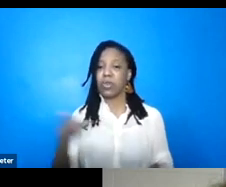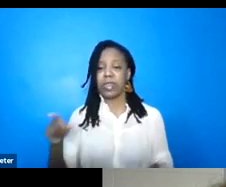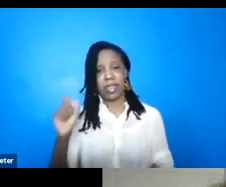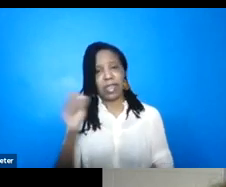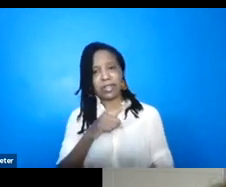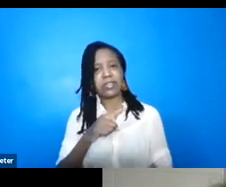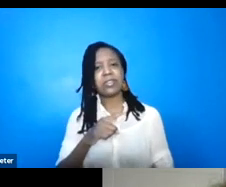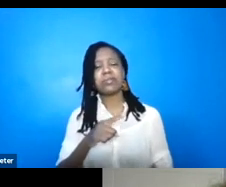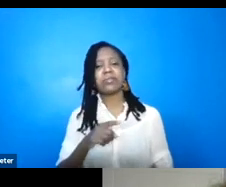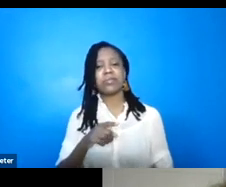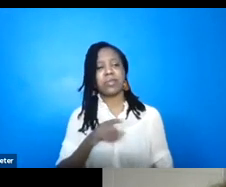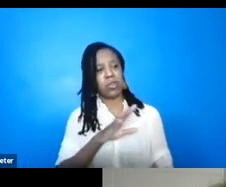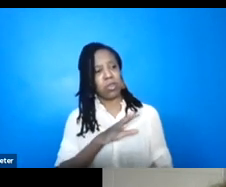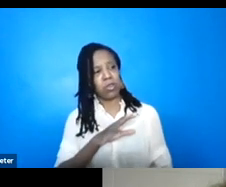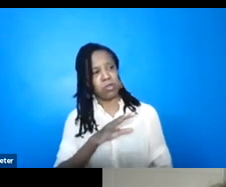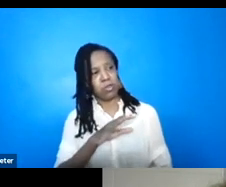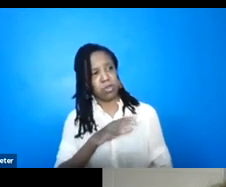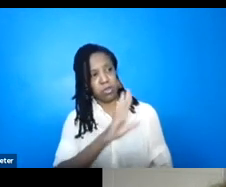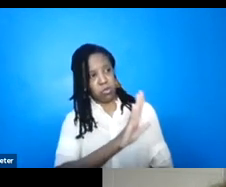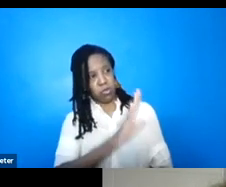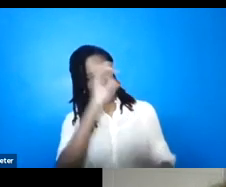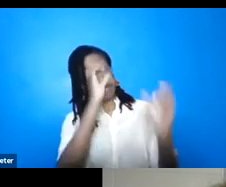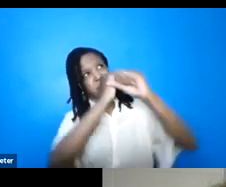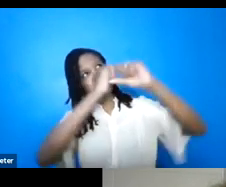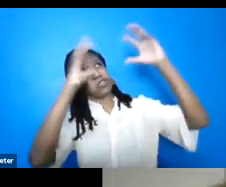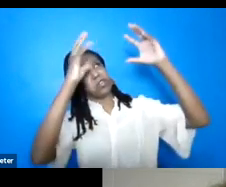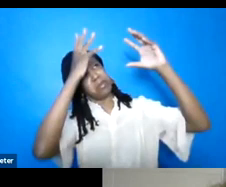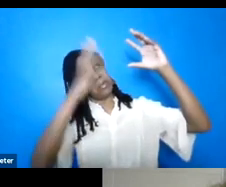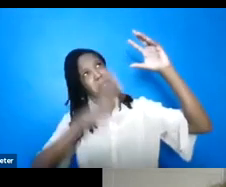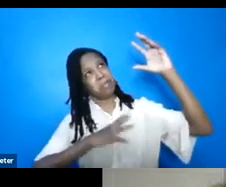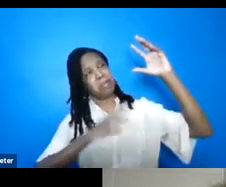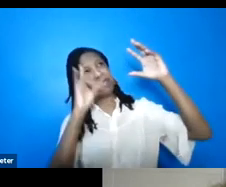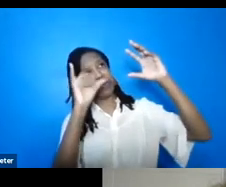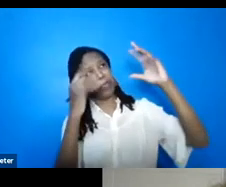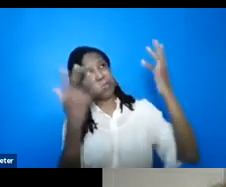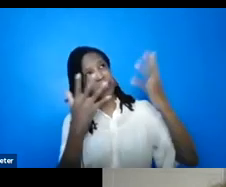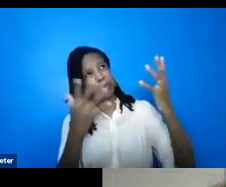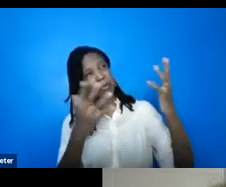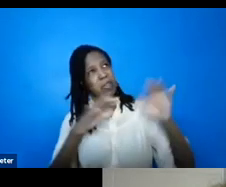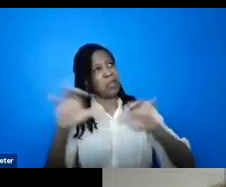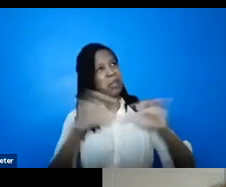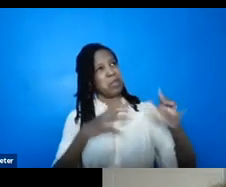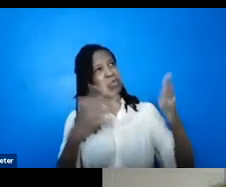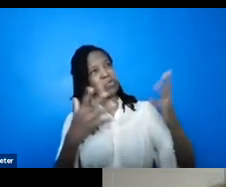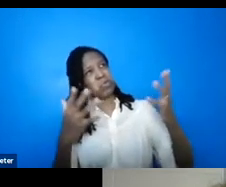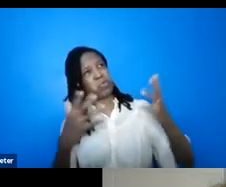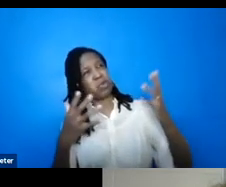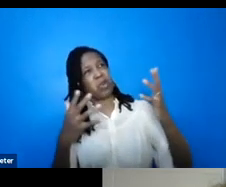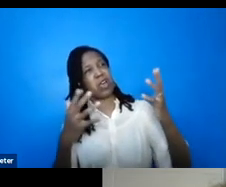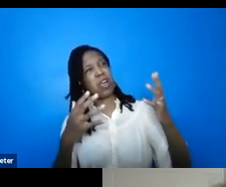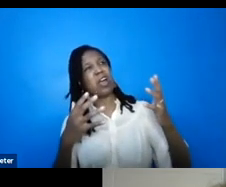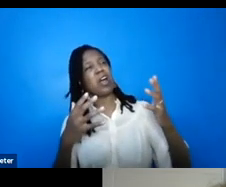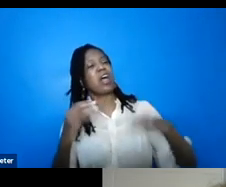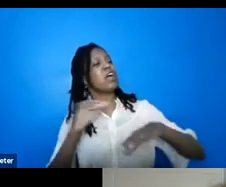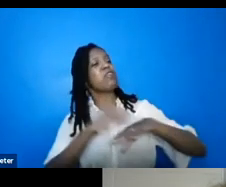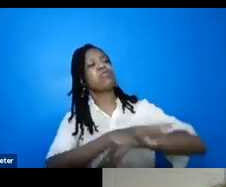finally came up with it. 3 things, what I call the external influence for me. One was music. The music that I